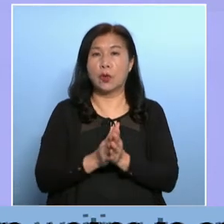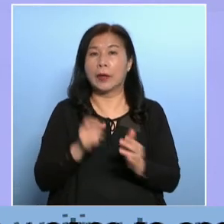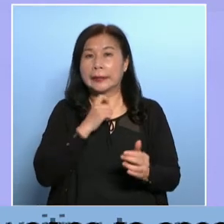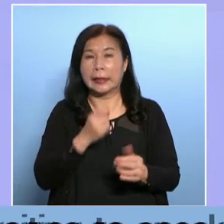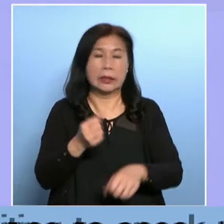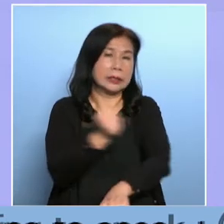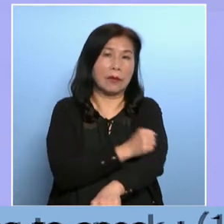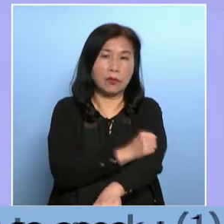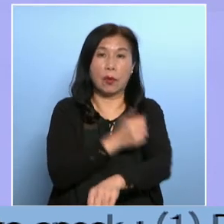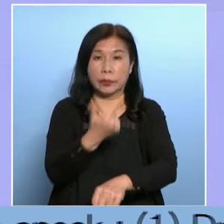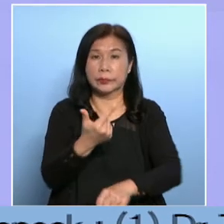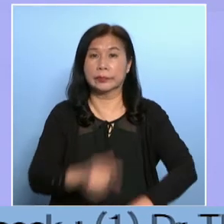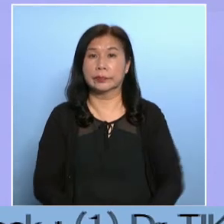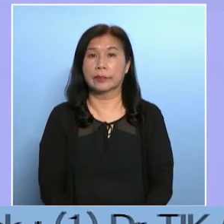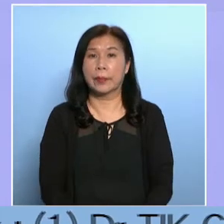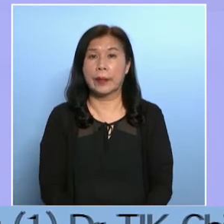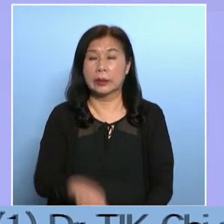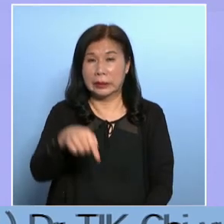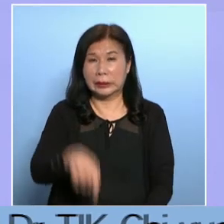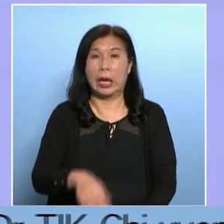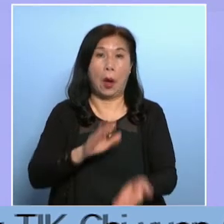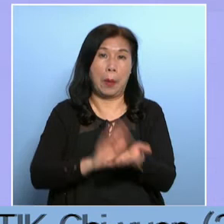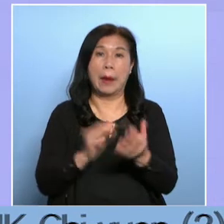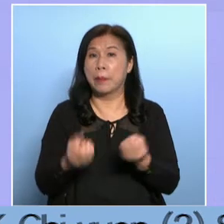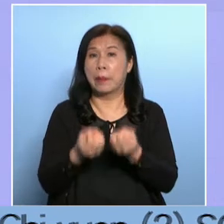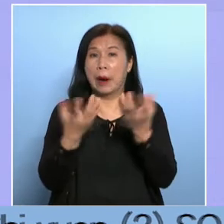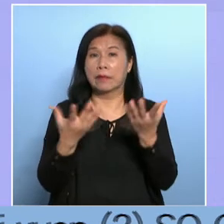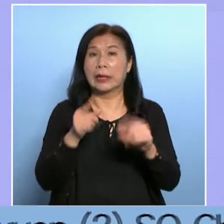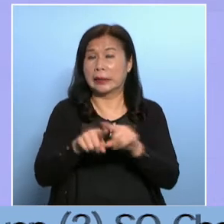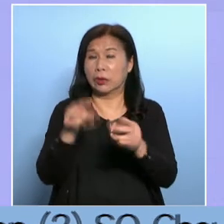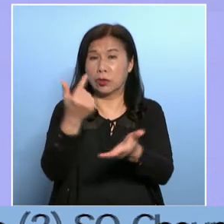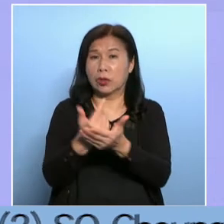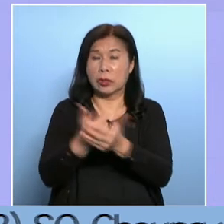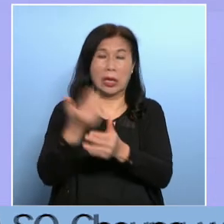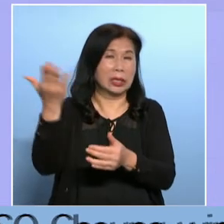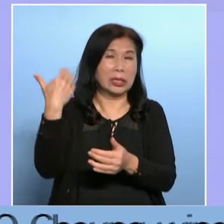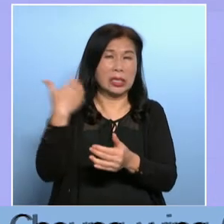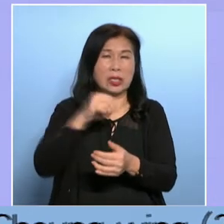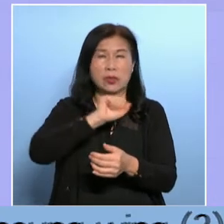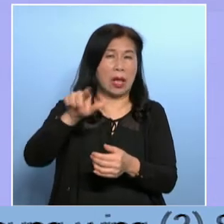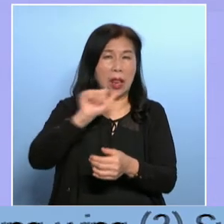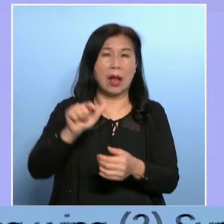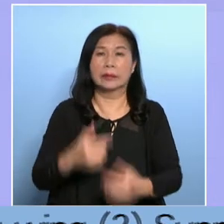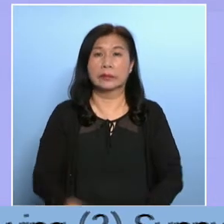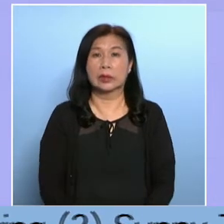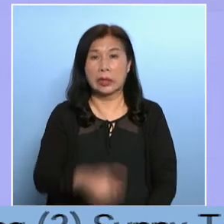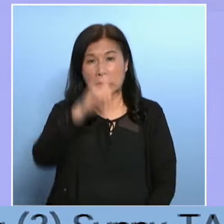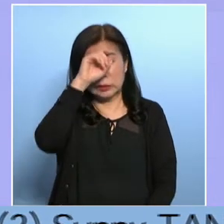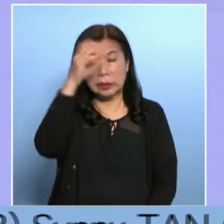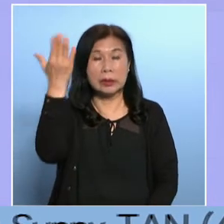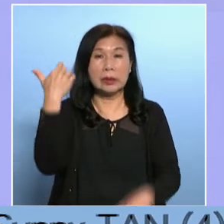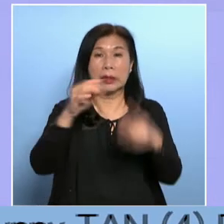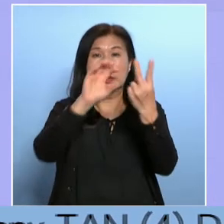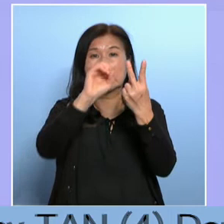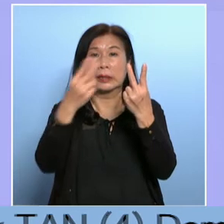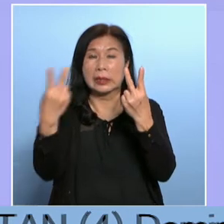selfless contribution and sacrifices in trying to combat the epidemic. This wave is unprecedented in terms